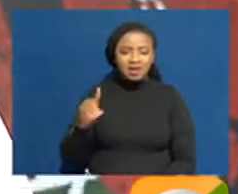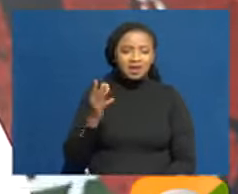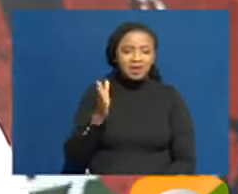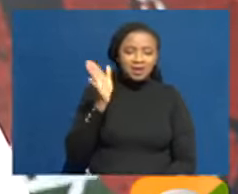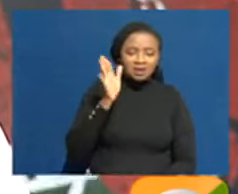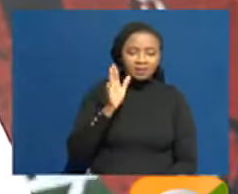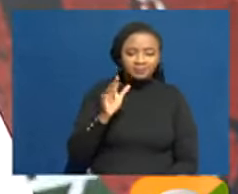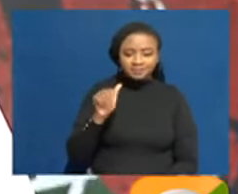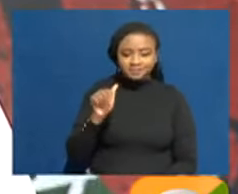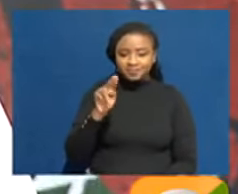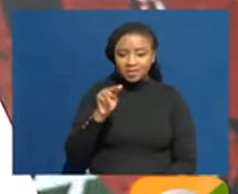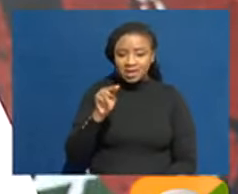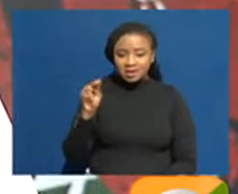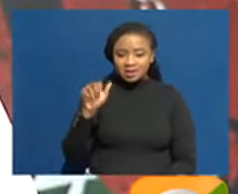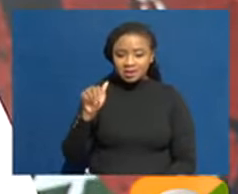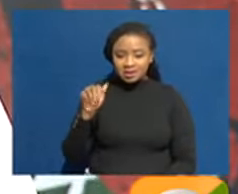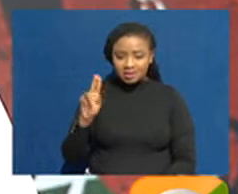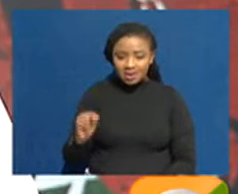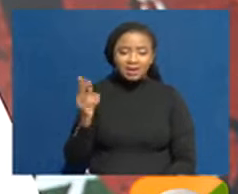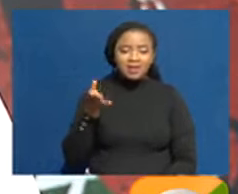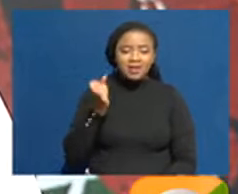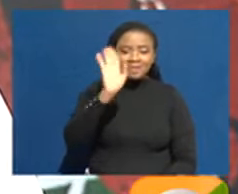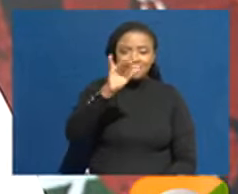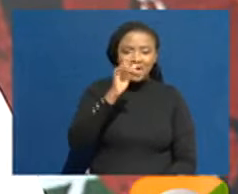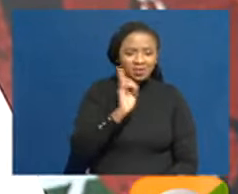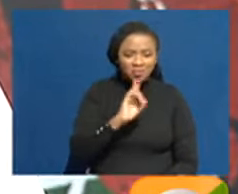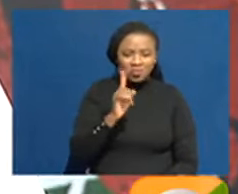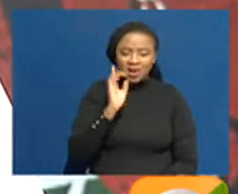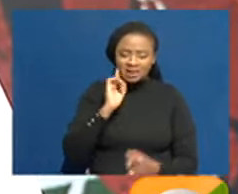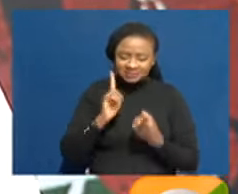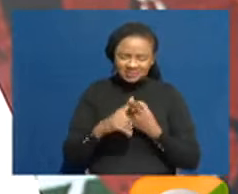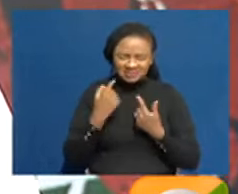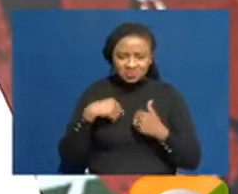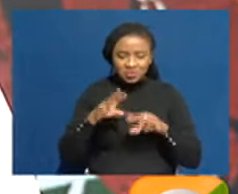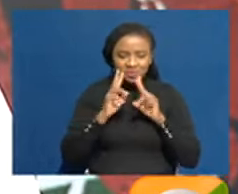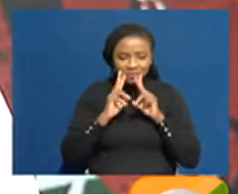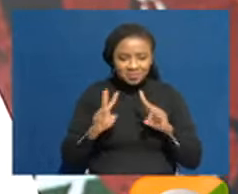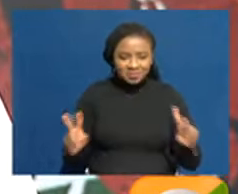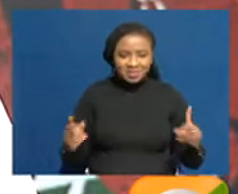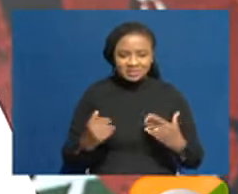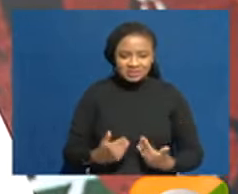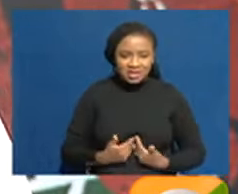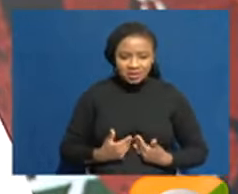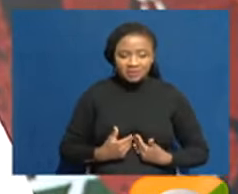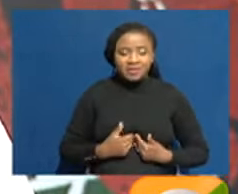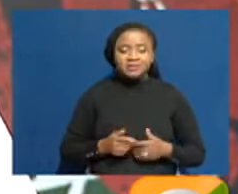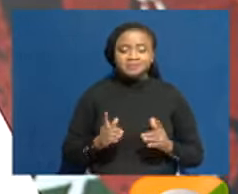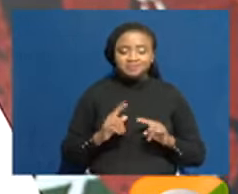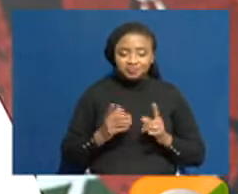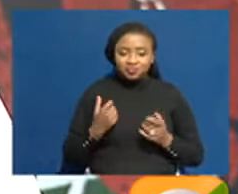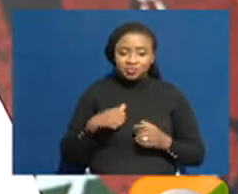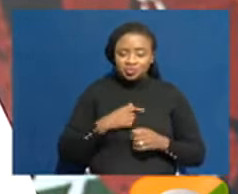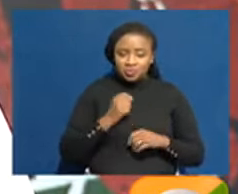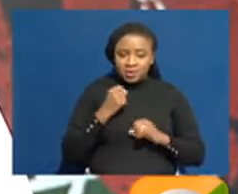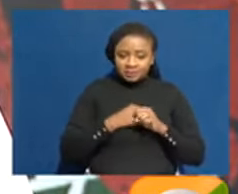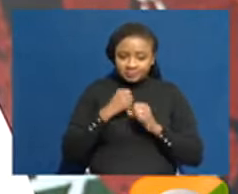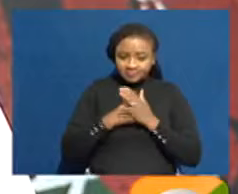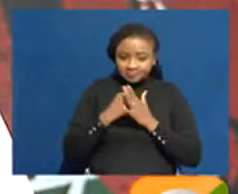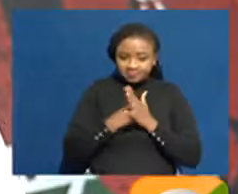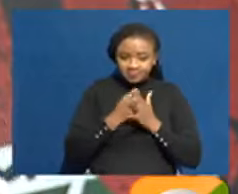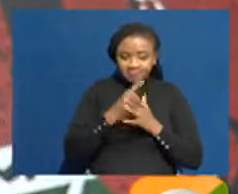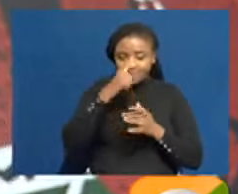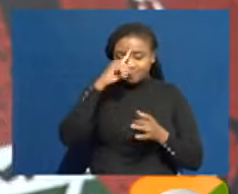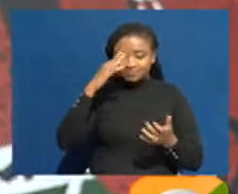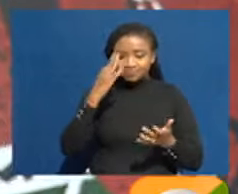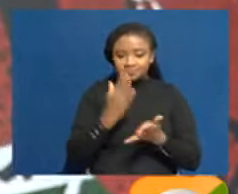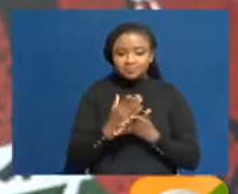it was really tough times. But we had faith in the nation, and we delivered as a country. And 13 years later,